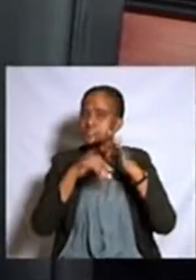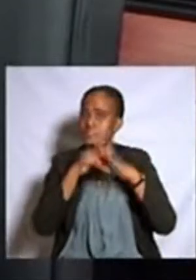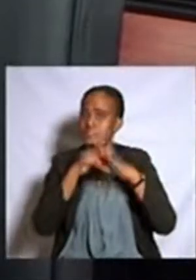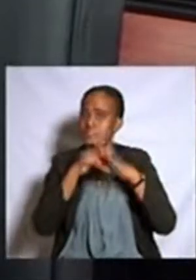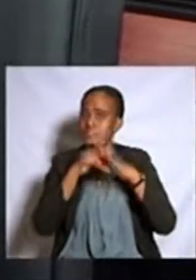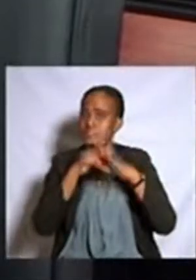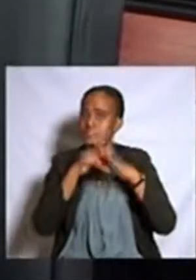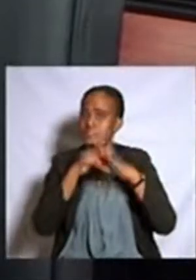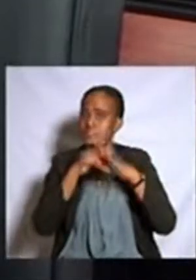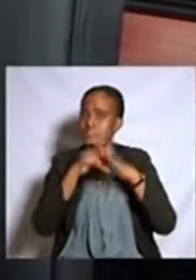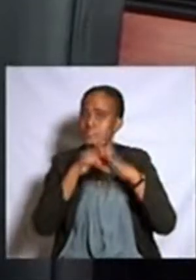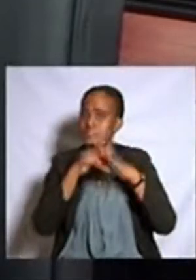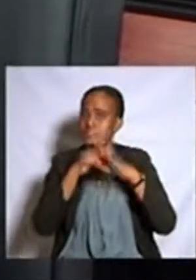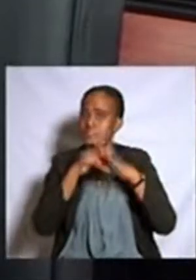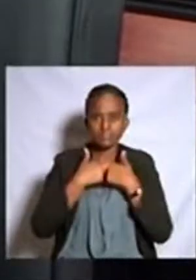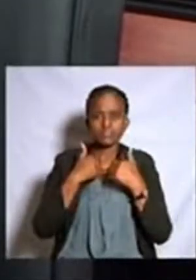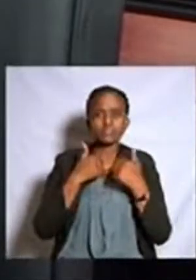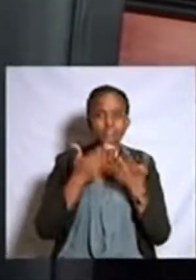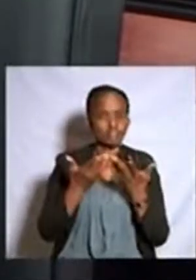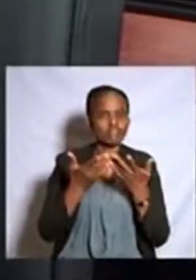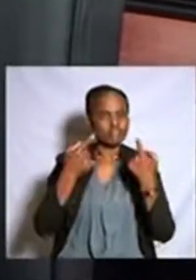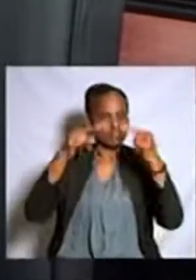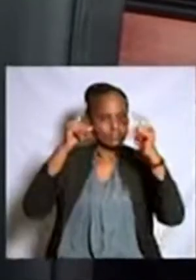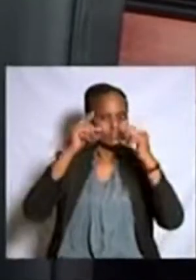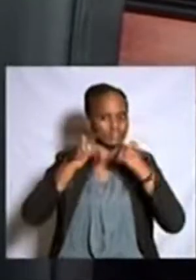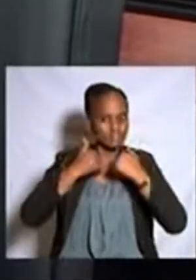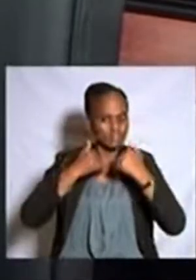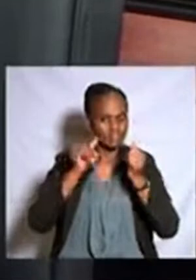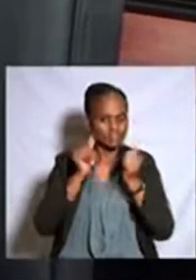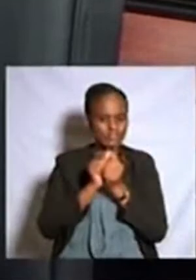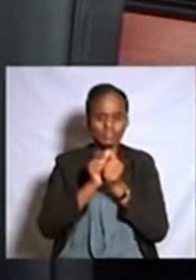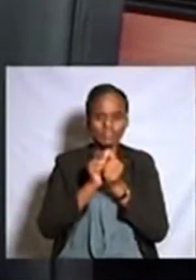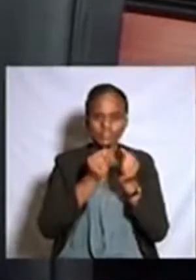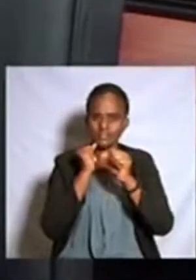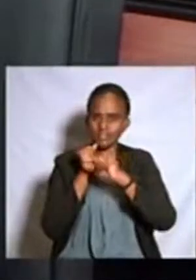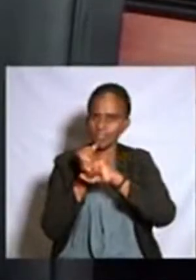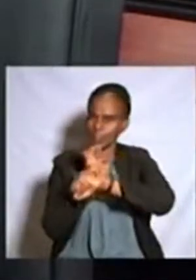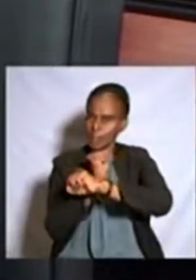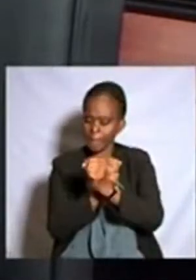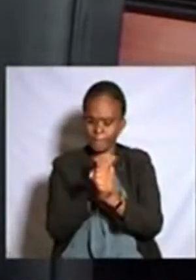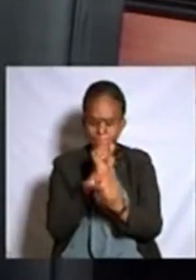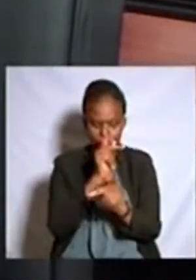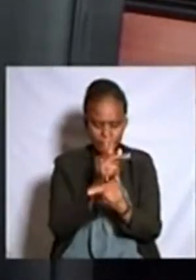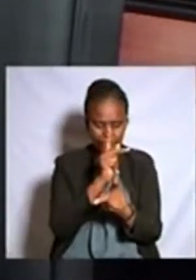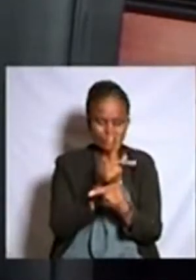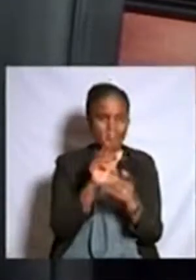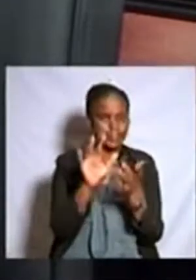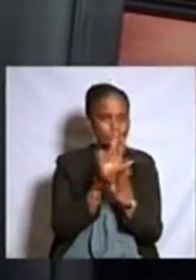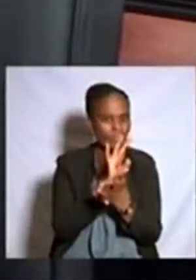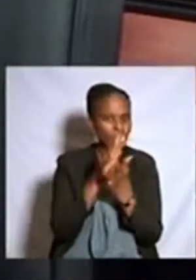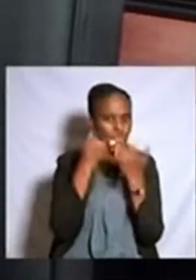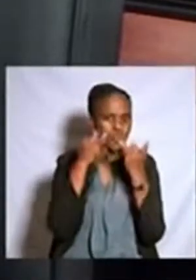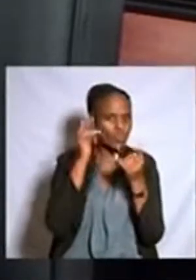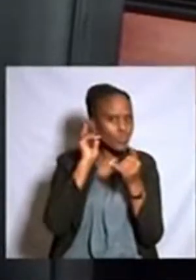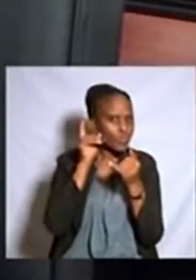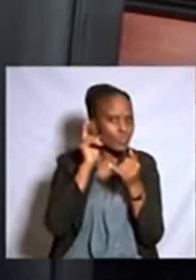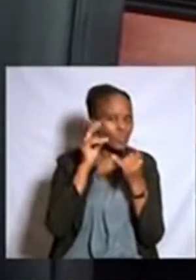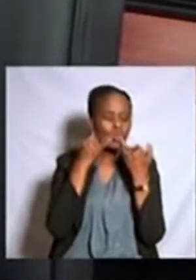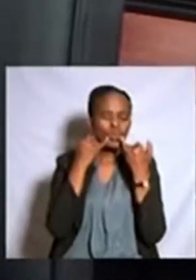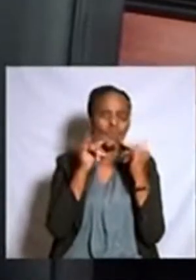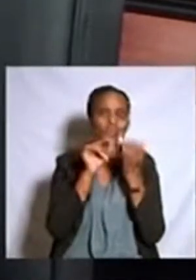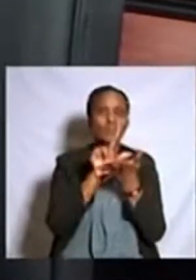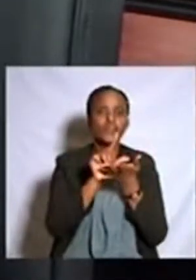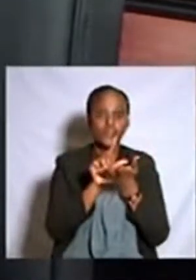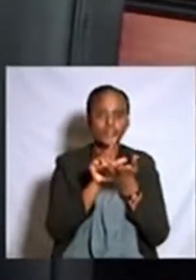far we've had a lot of progress with securitization of our mortgages, such that we're able to turn around